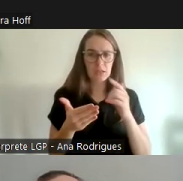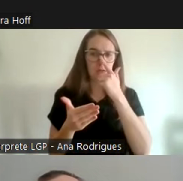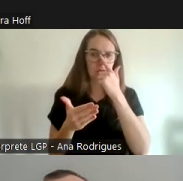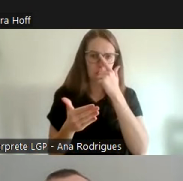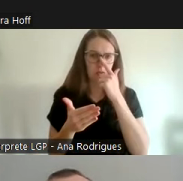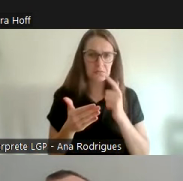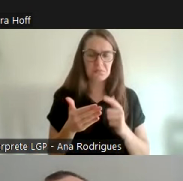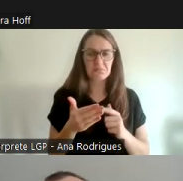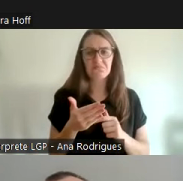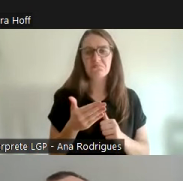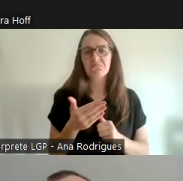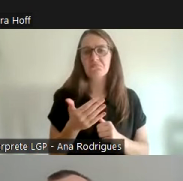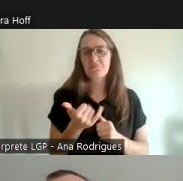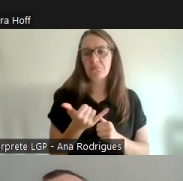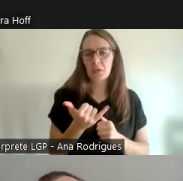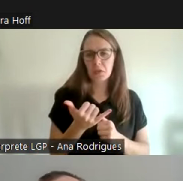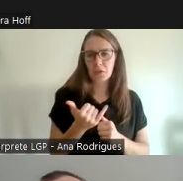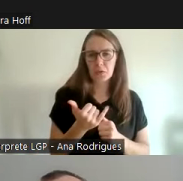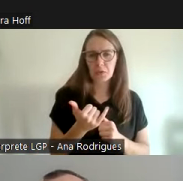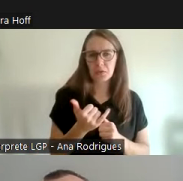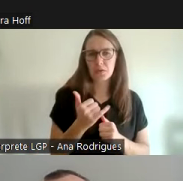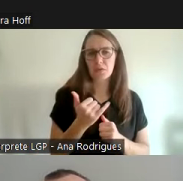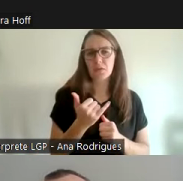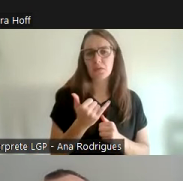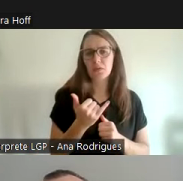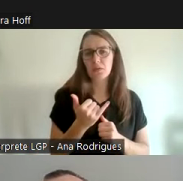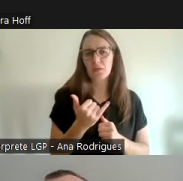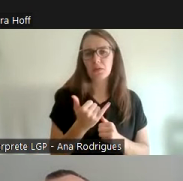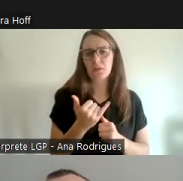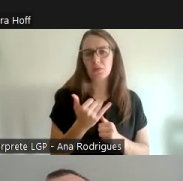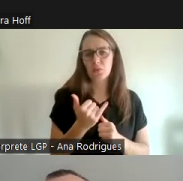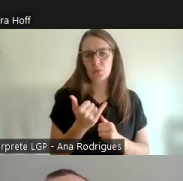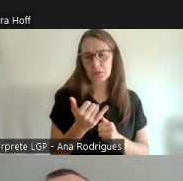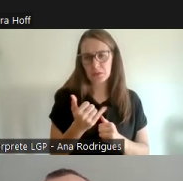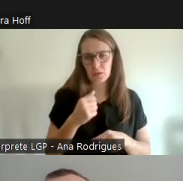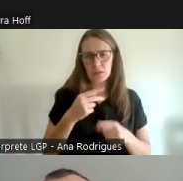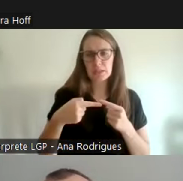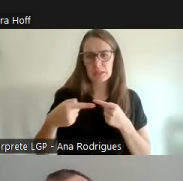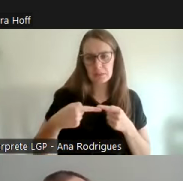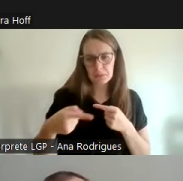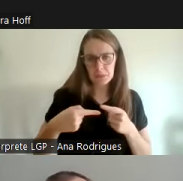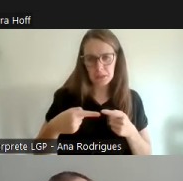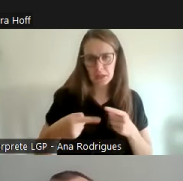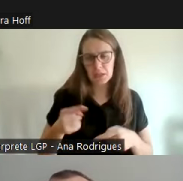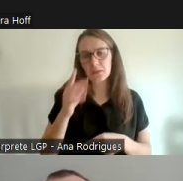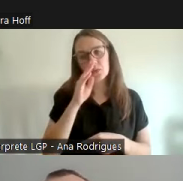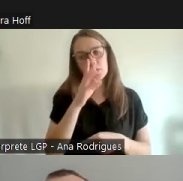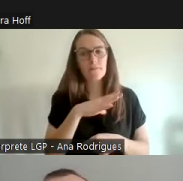2 ECTS credits to promote the